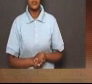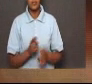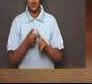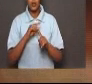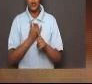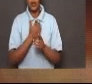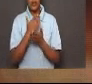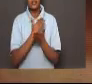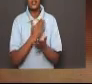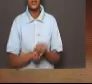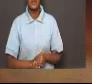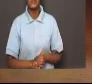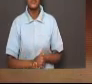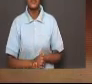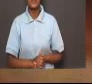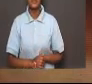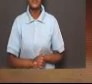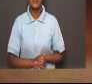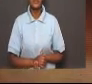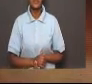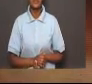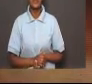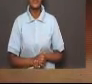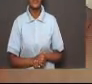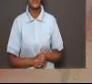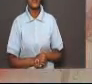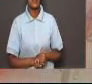Let's get back to our lesson.